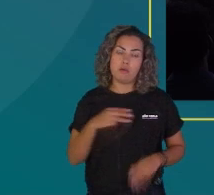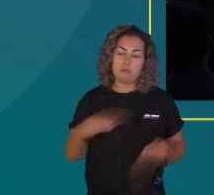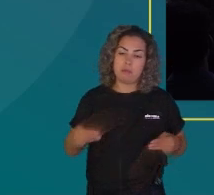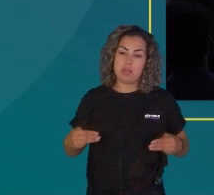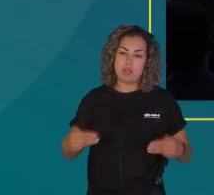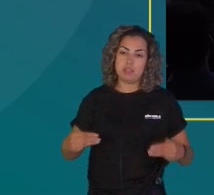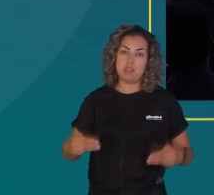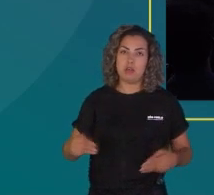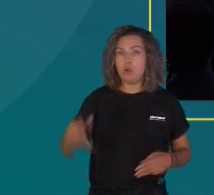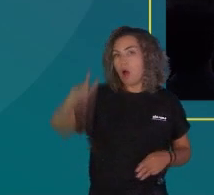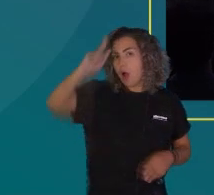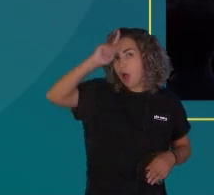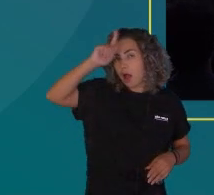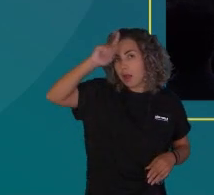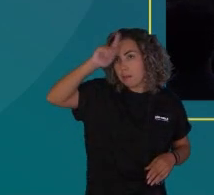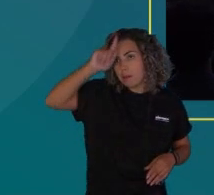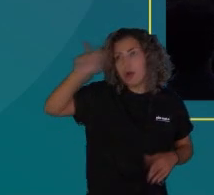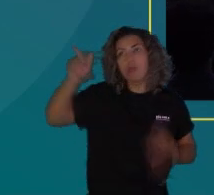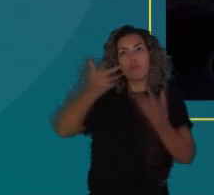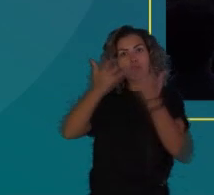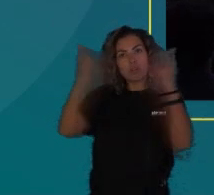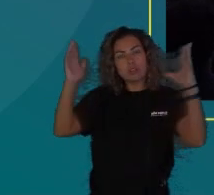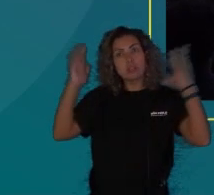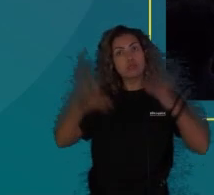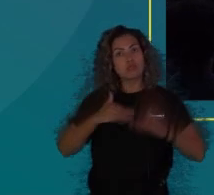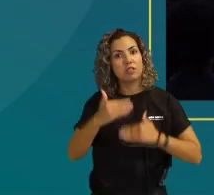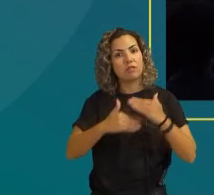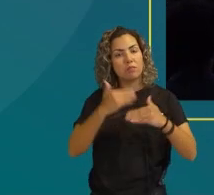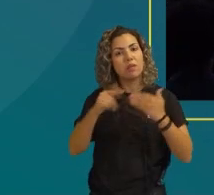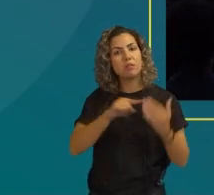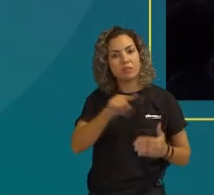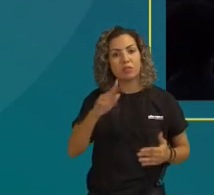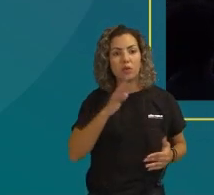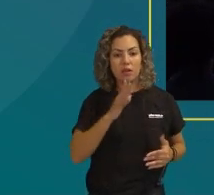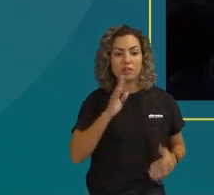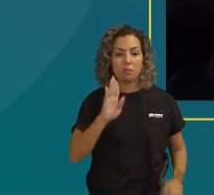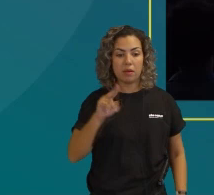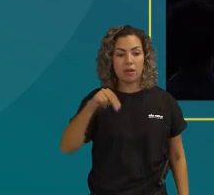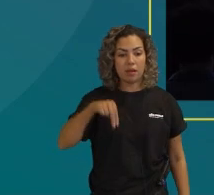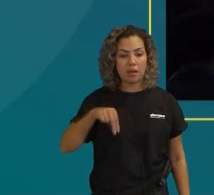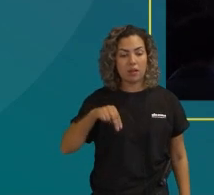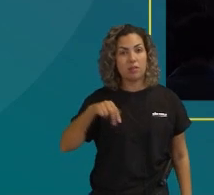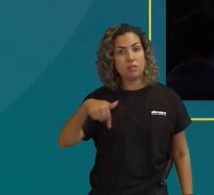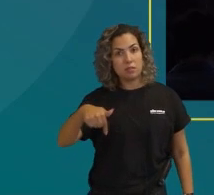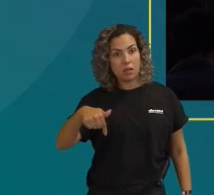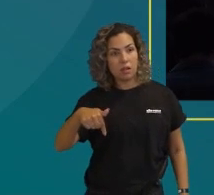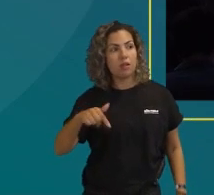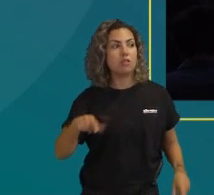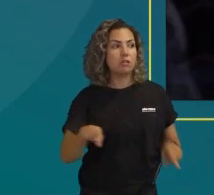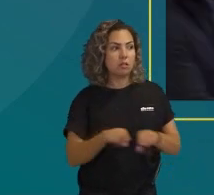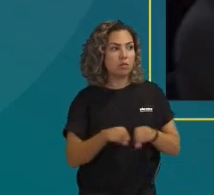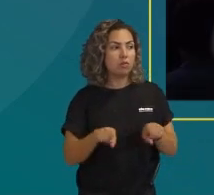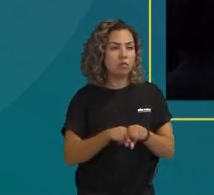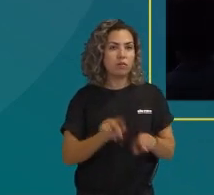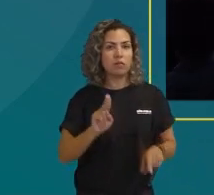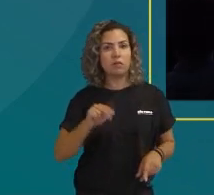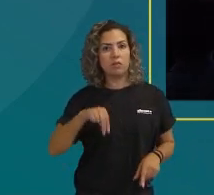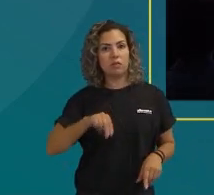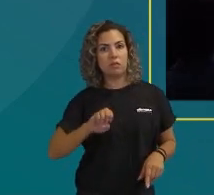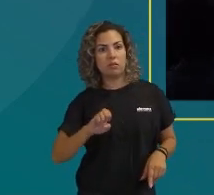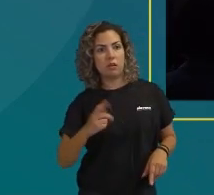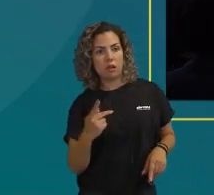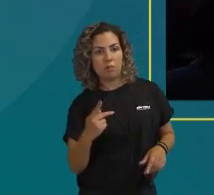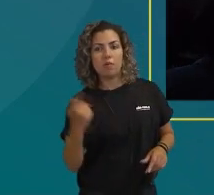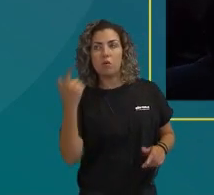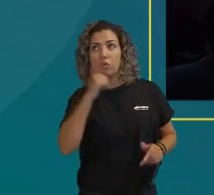Development. Many of us know them as BMZ. And implemented by UNEP with support of and in coordination with